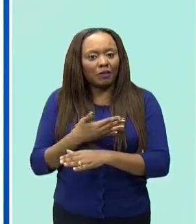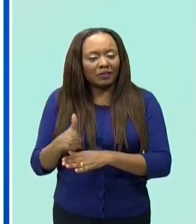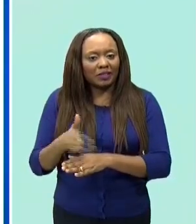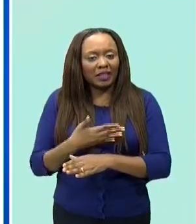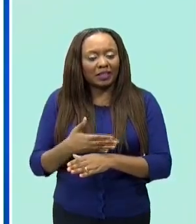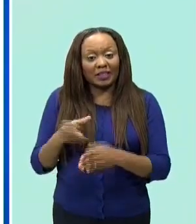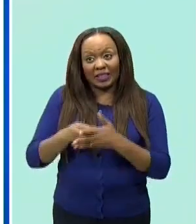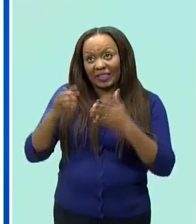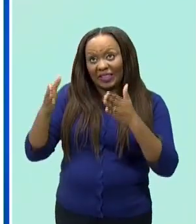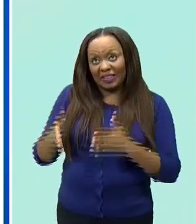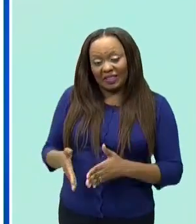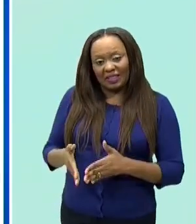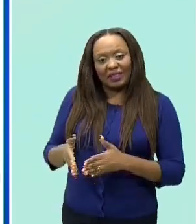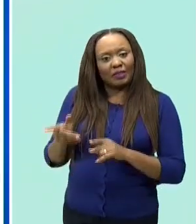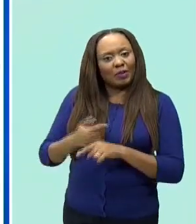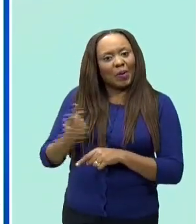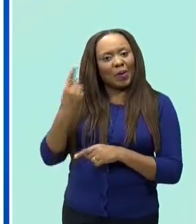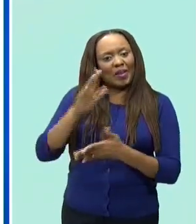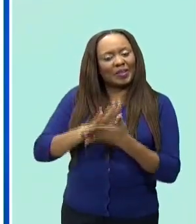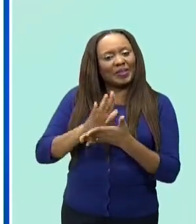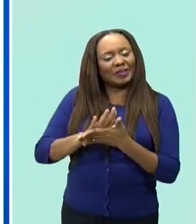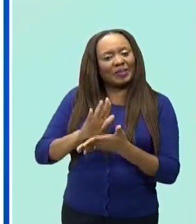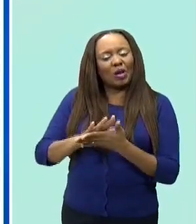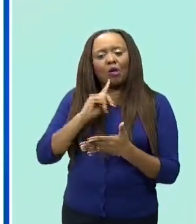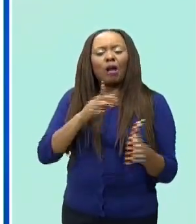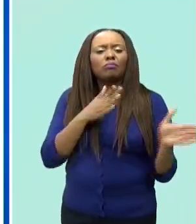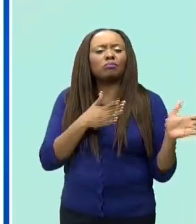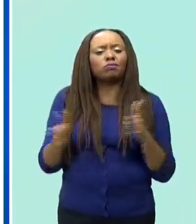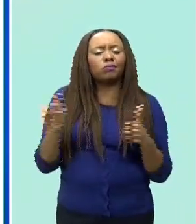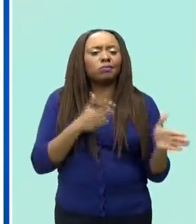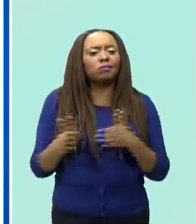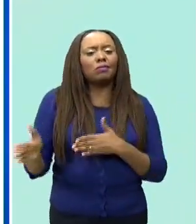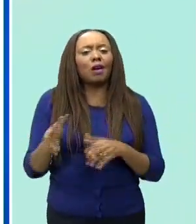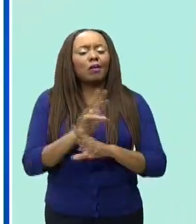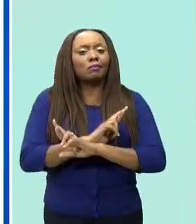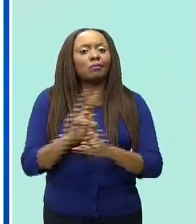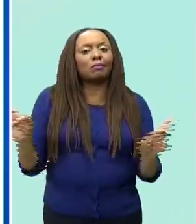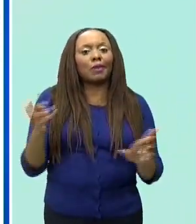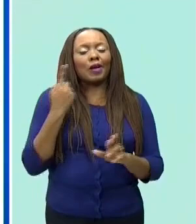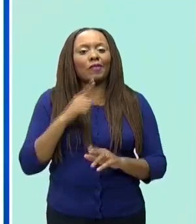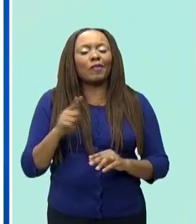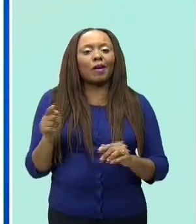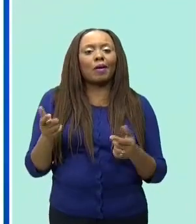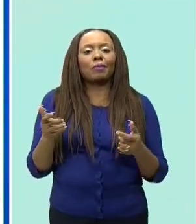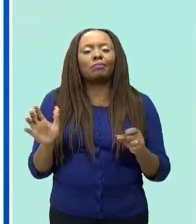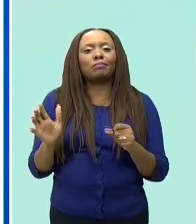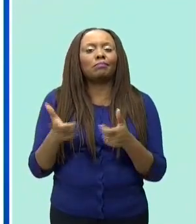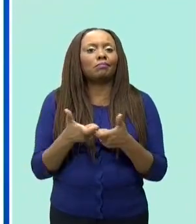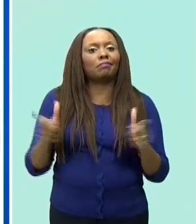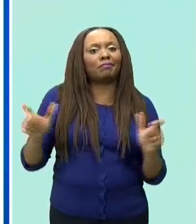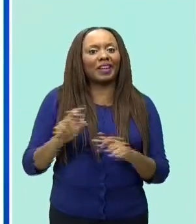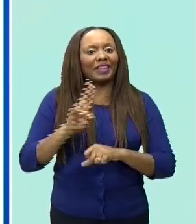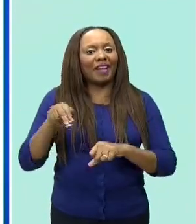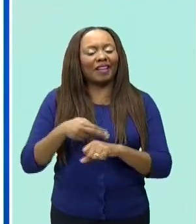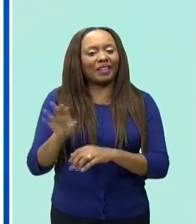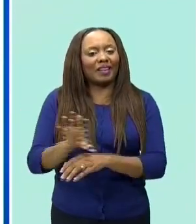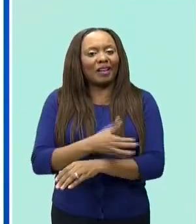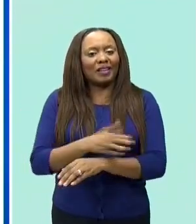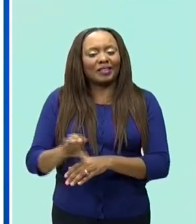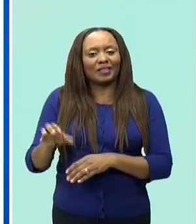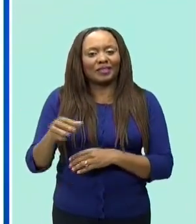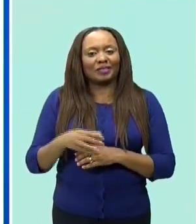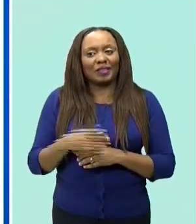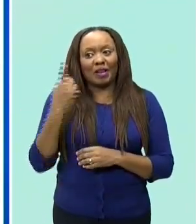These students of the Folk River Academy for Excellence are preparing for full-length national concert in 2 weeks' time. For 2.5